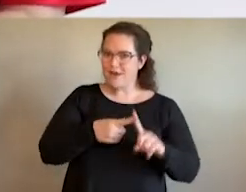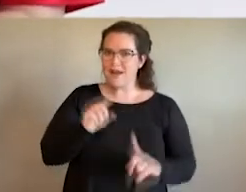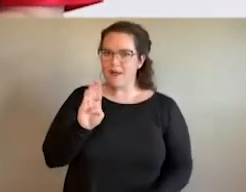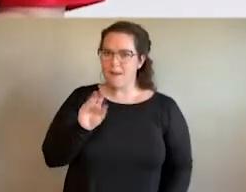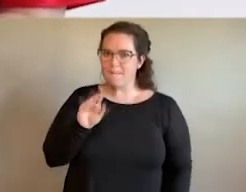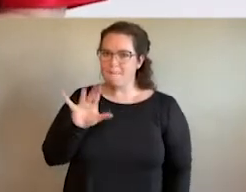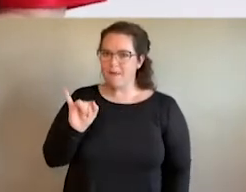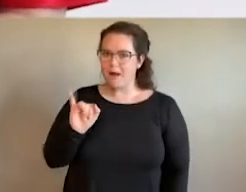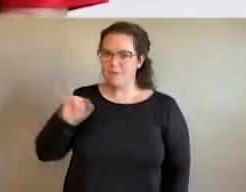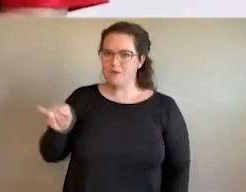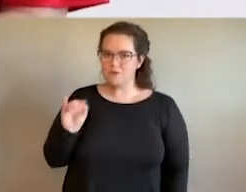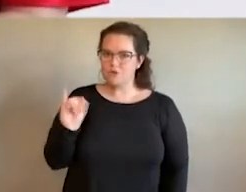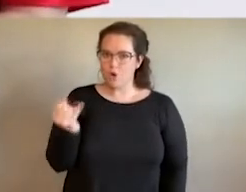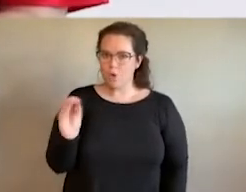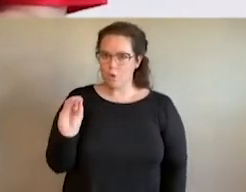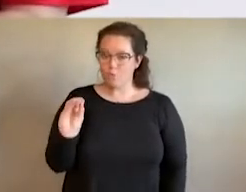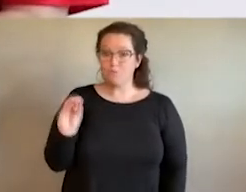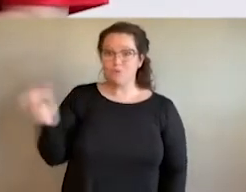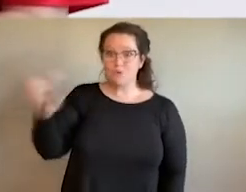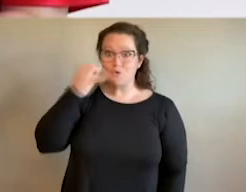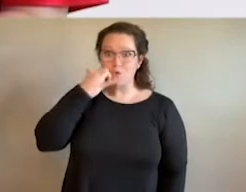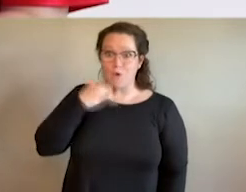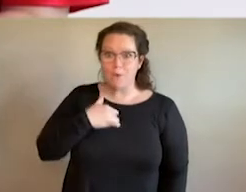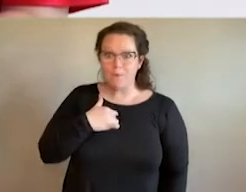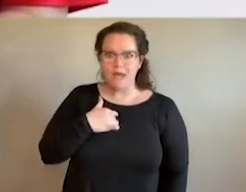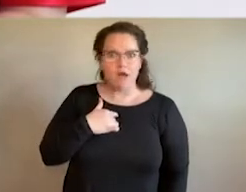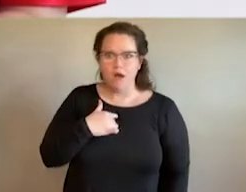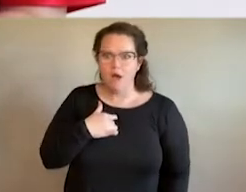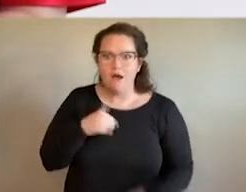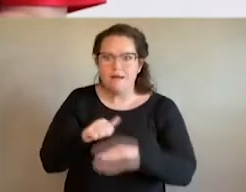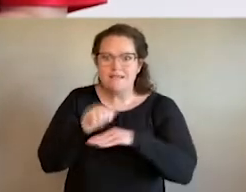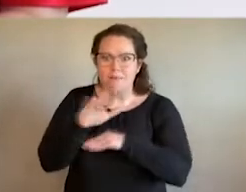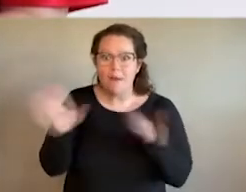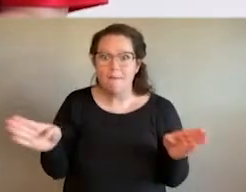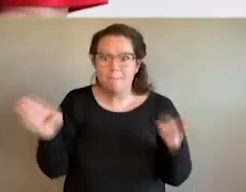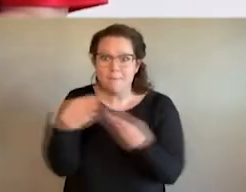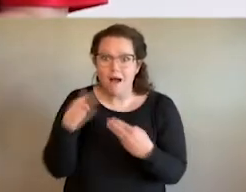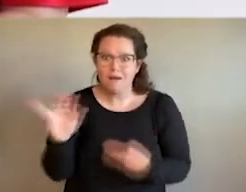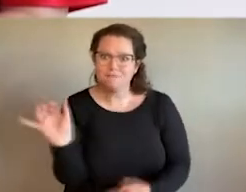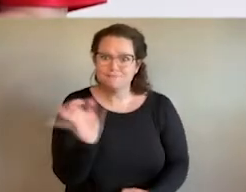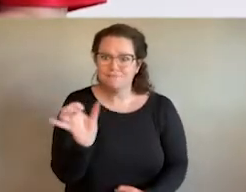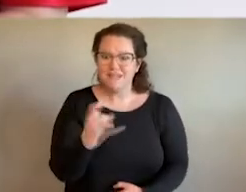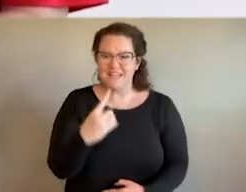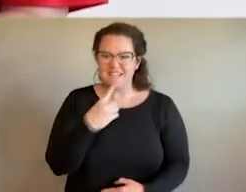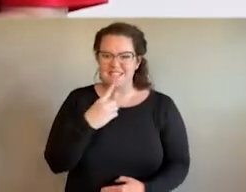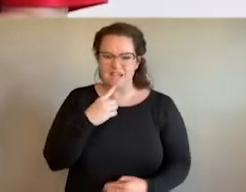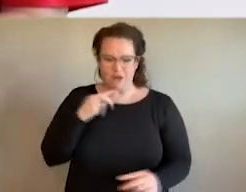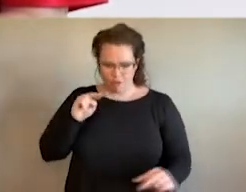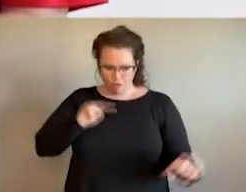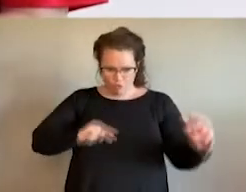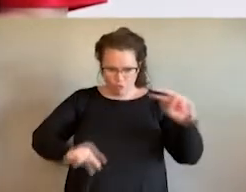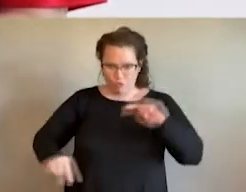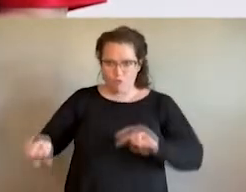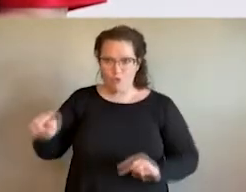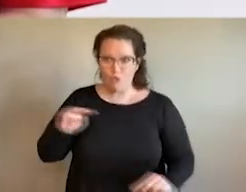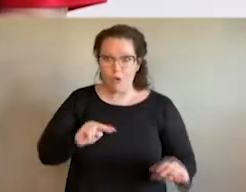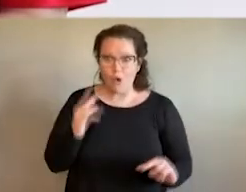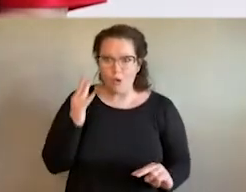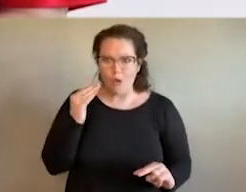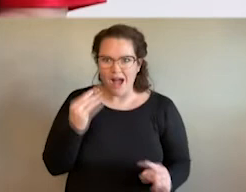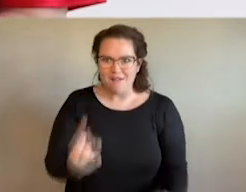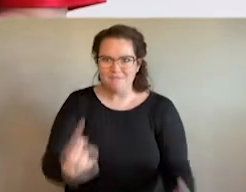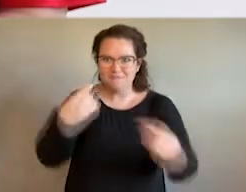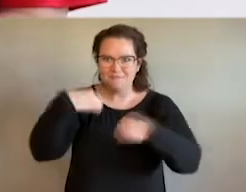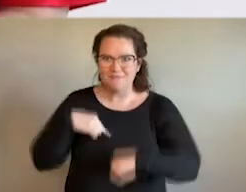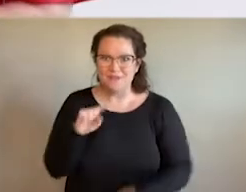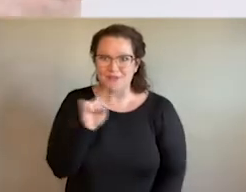me. Not only did she call me, she sent me a care package and said, I want you to look at these things because you're coming out to